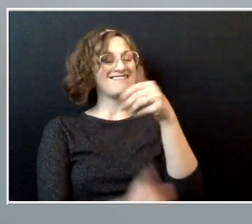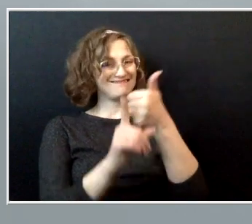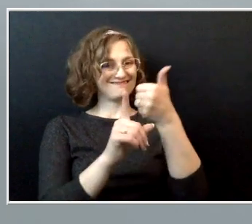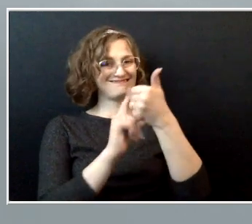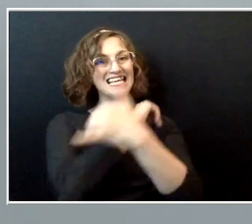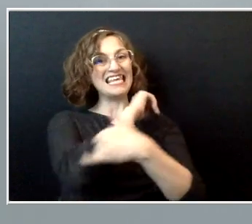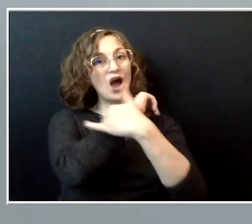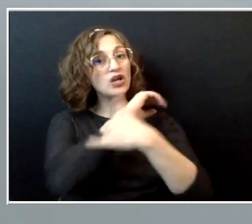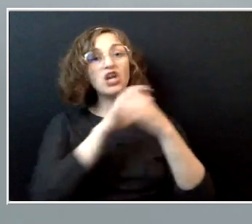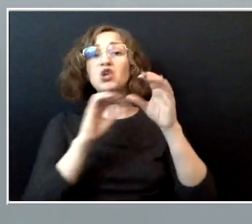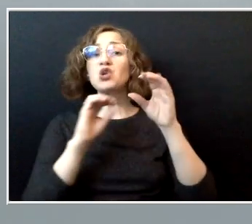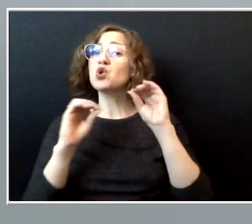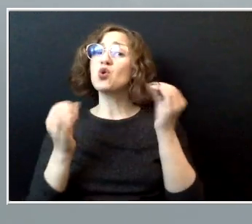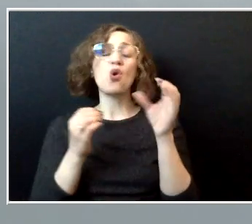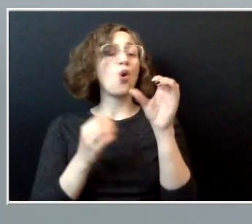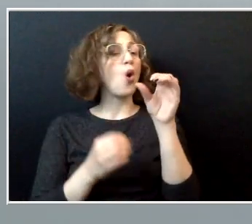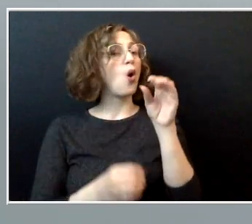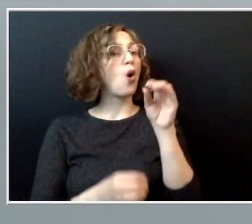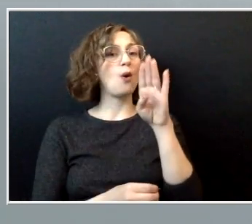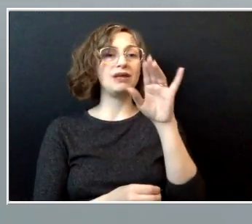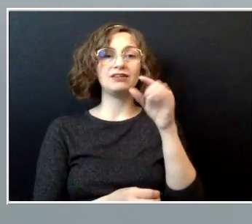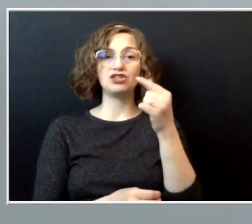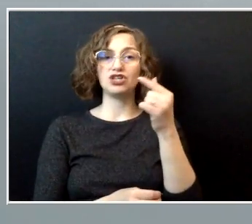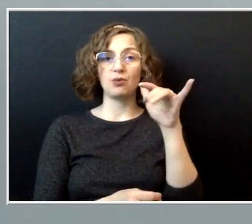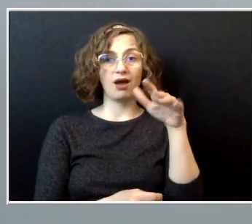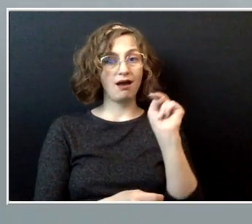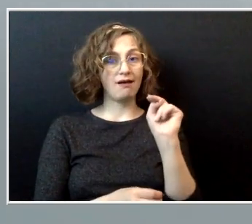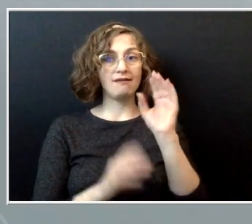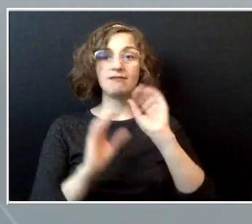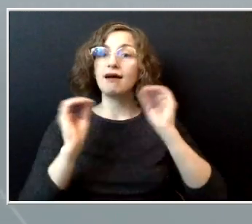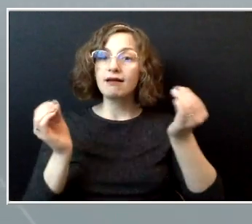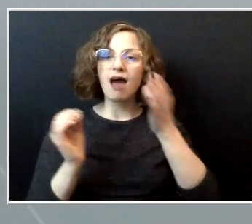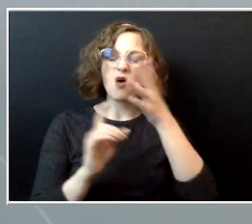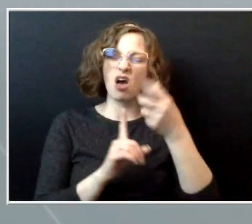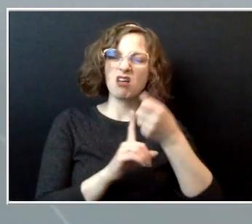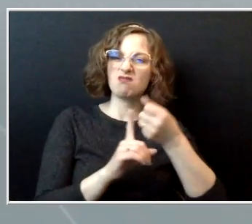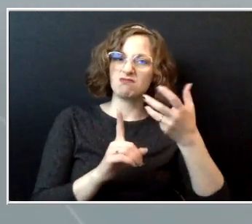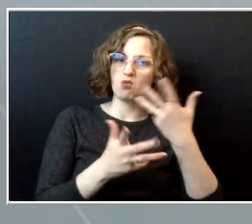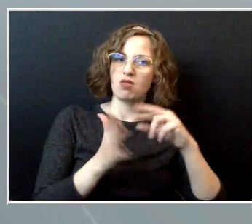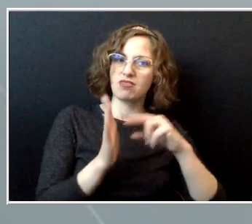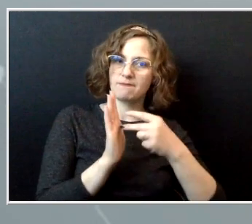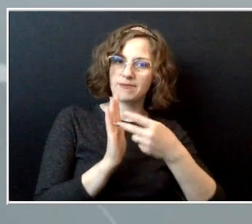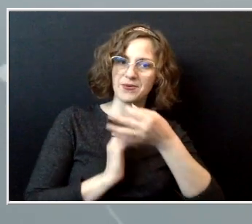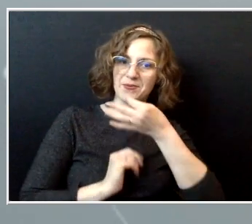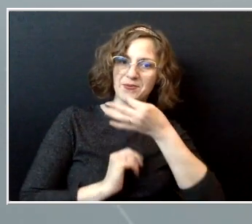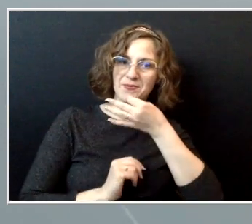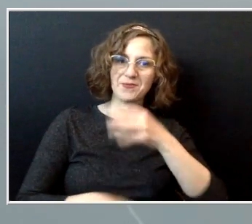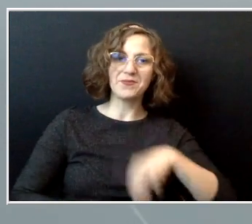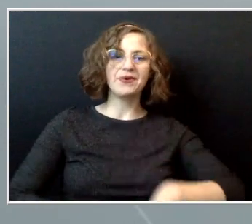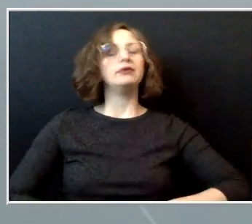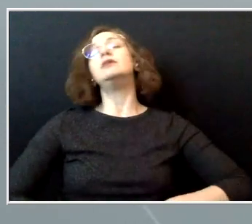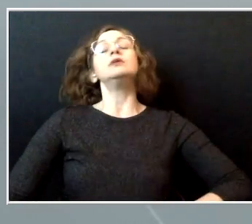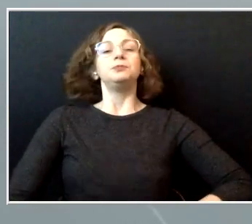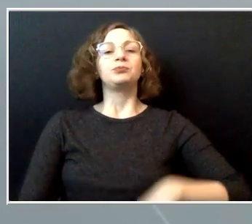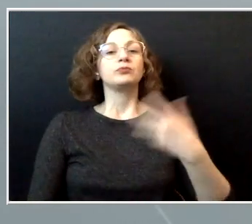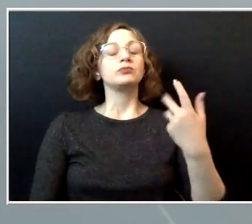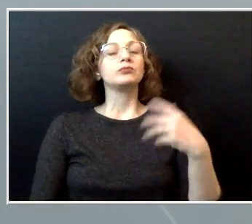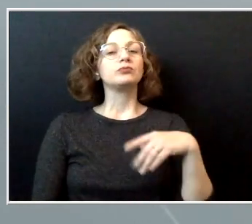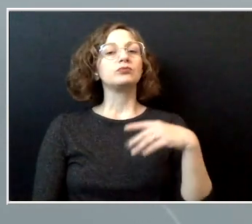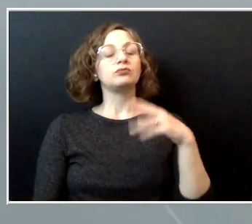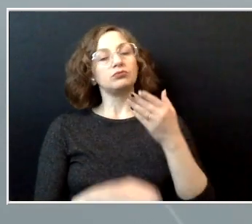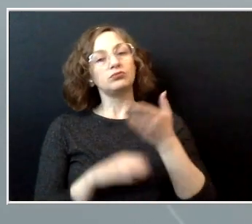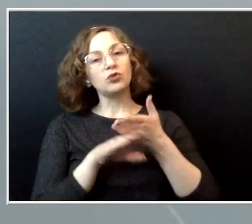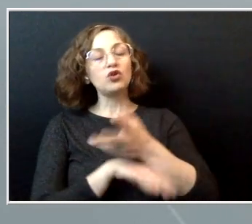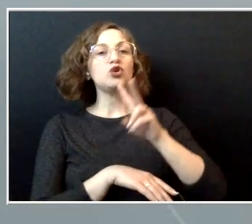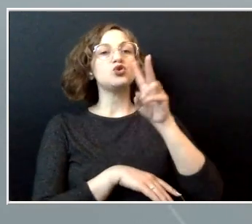obstetrician provider. I'm going to come back to what that means in just a moment. More than 2 million women of reproductive age live